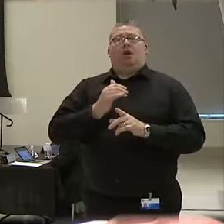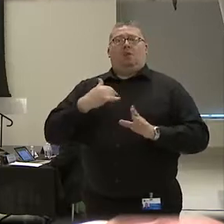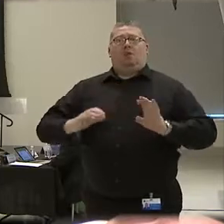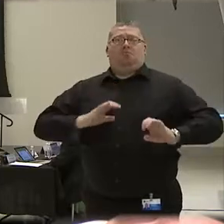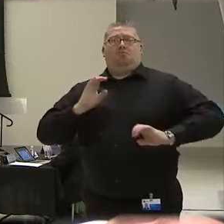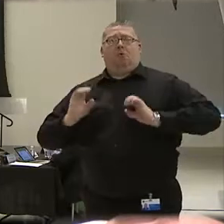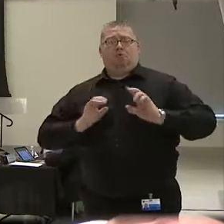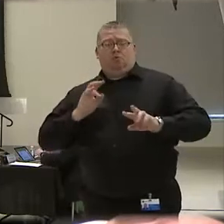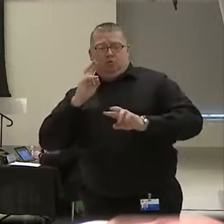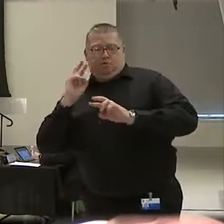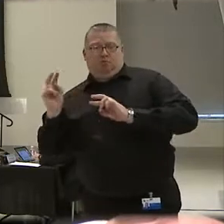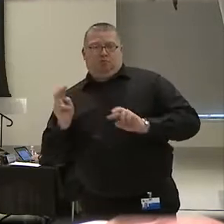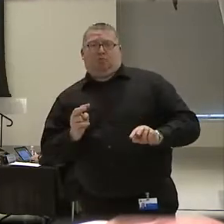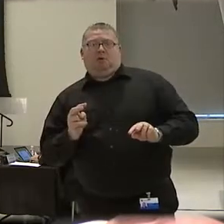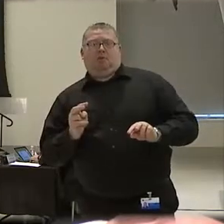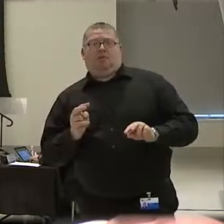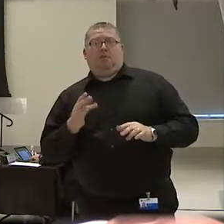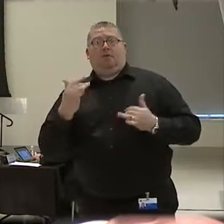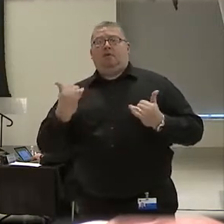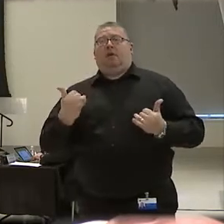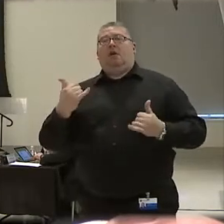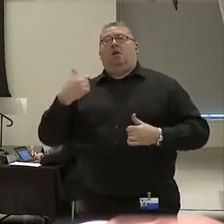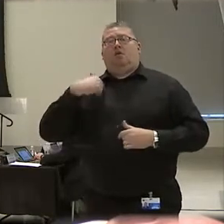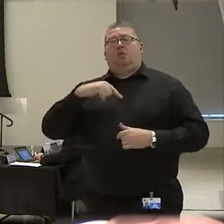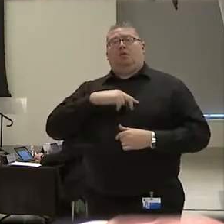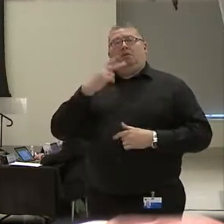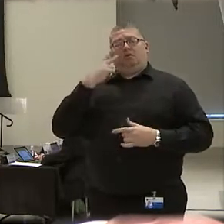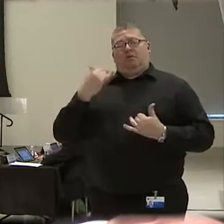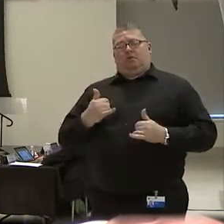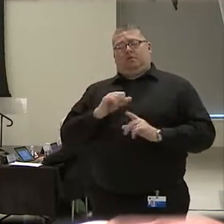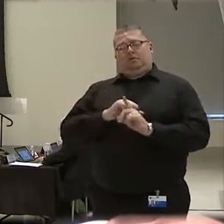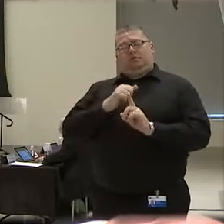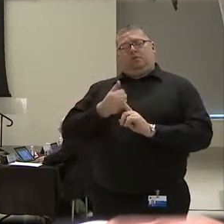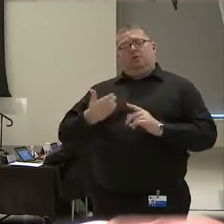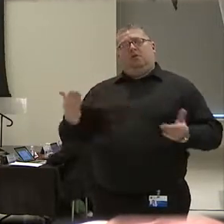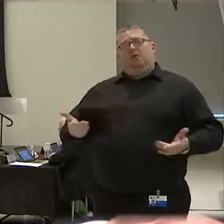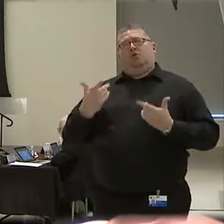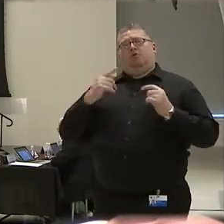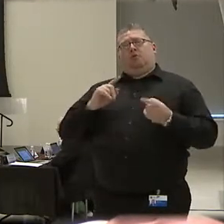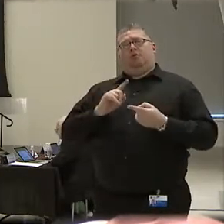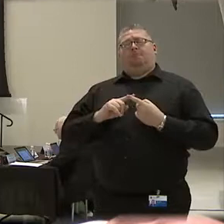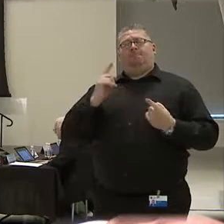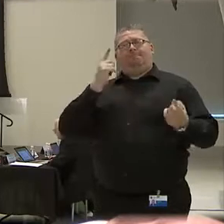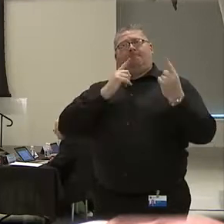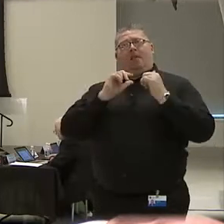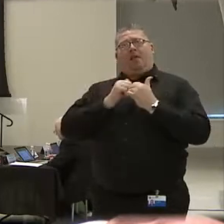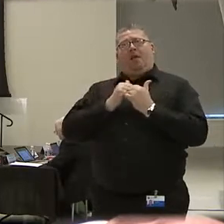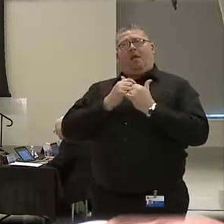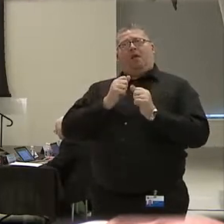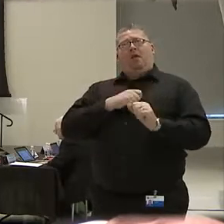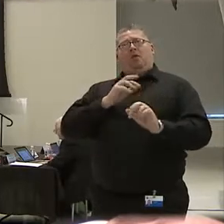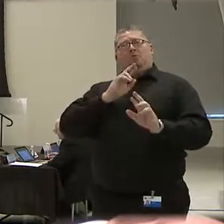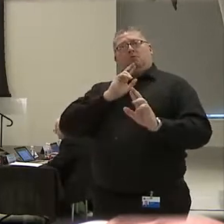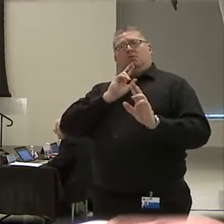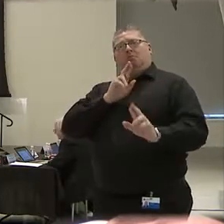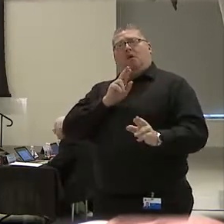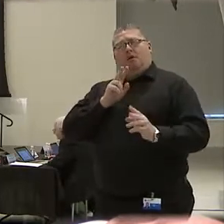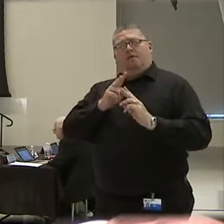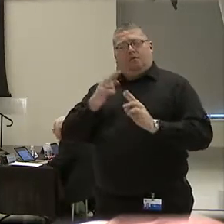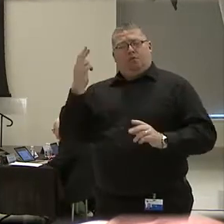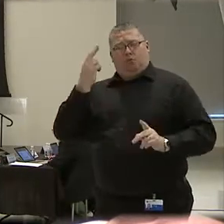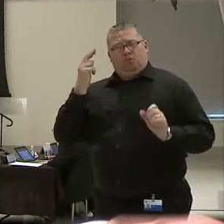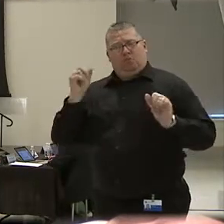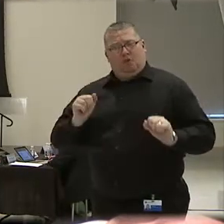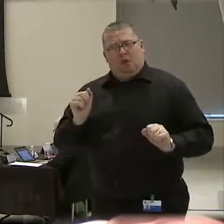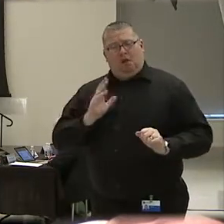we sit here in this setting and try to come to rational responses, you know, it needs